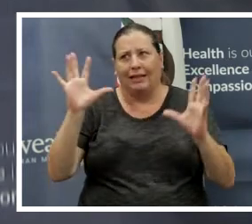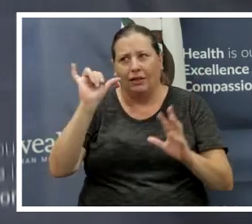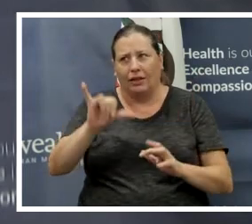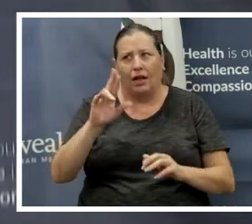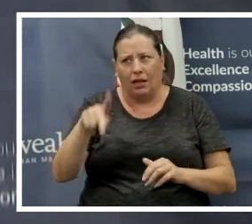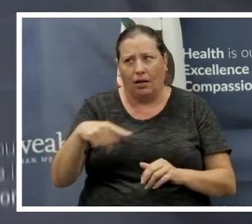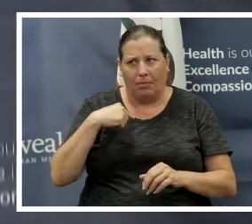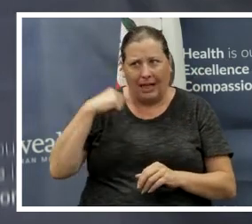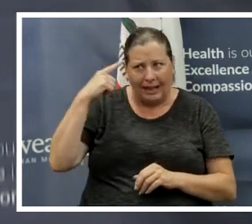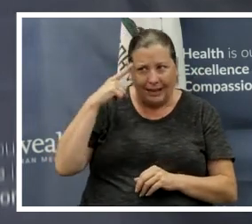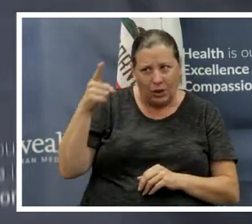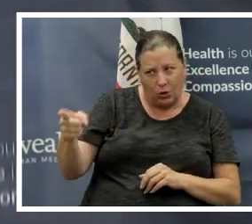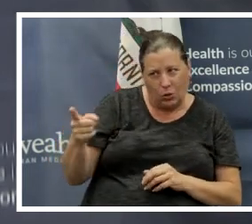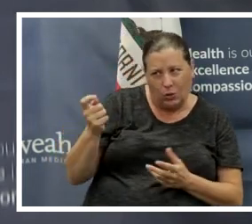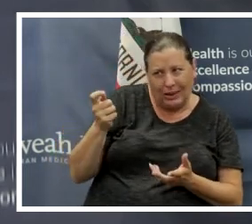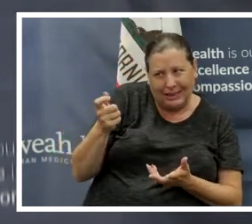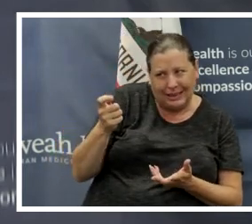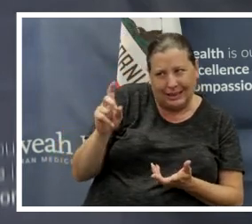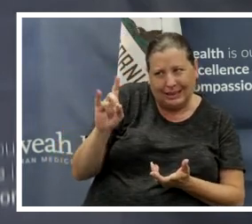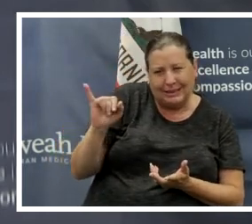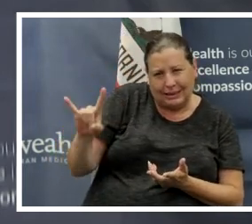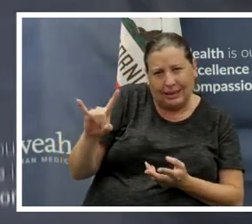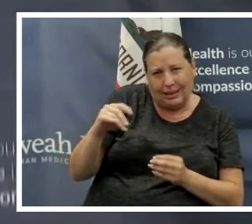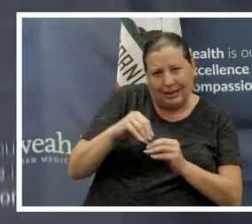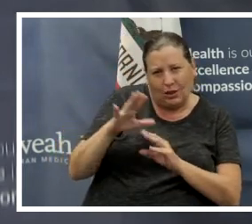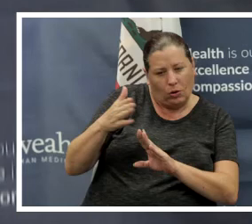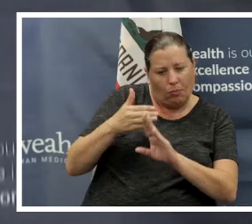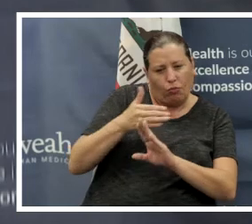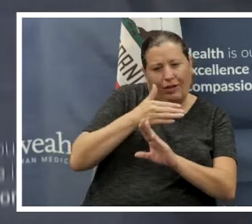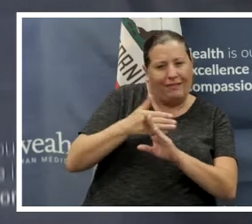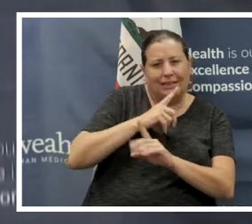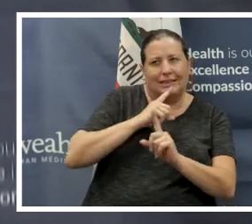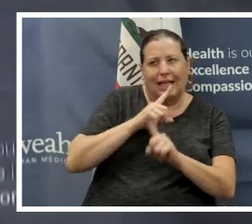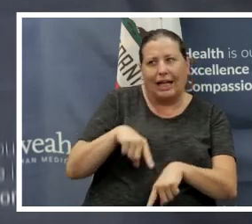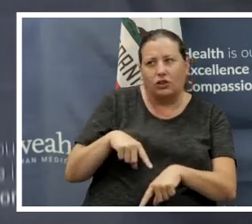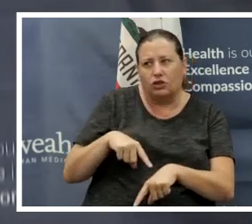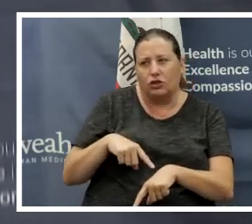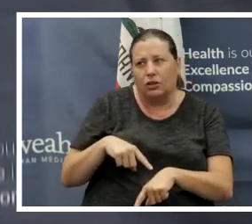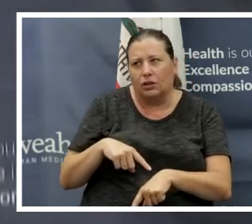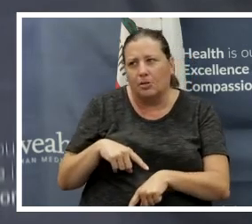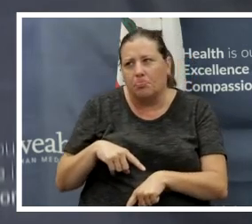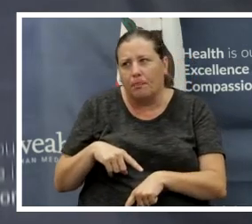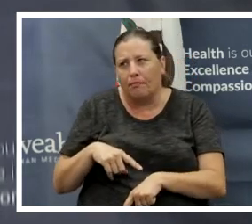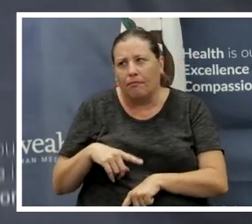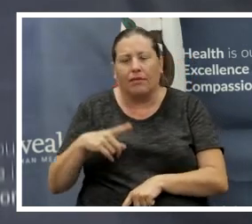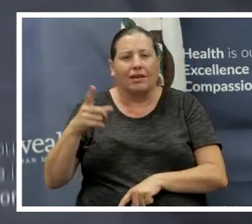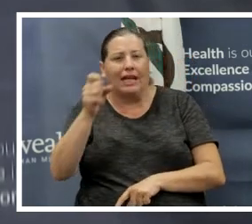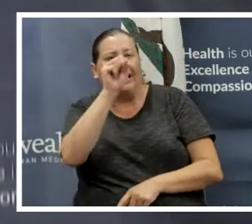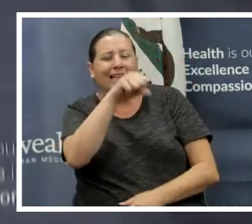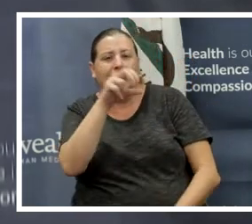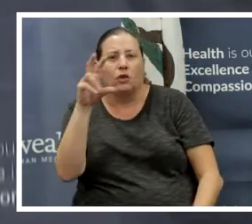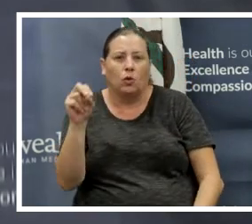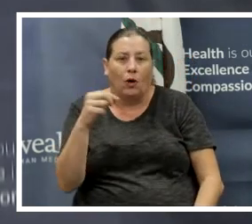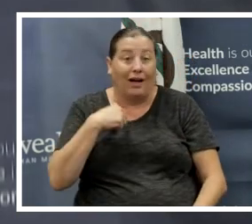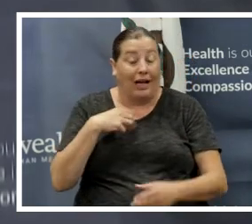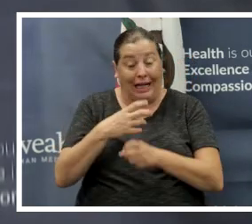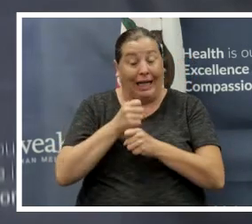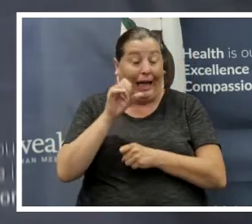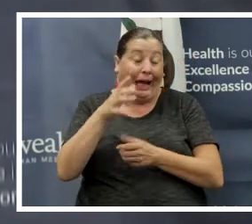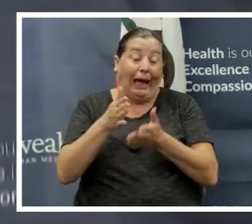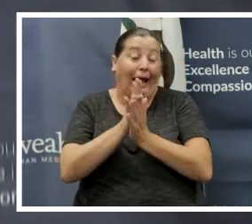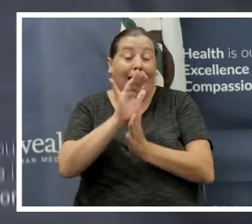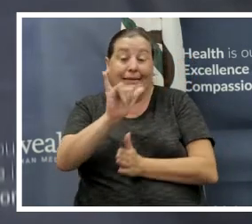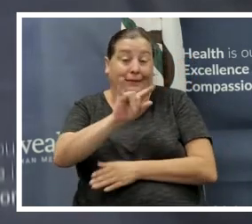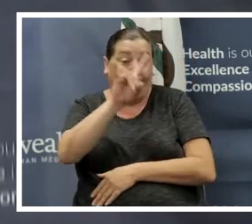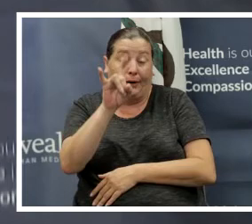I think you kind of did in your previous answer, but is there? Well, actually, yes and no. Mm-hmm. I get asked that